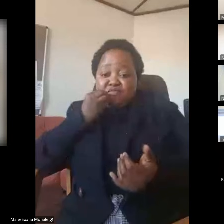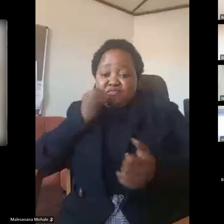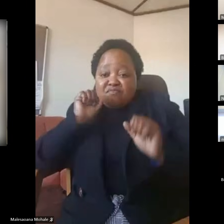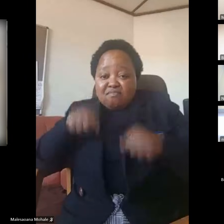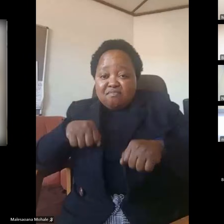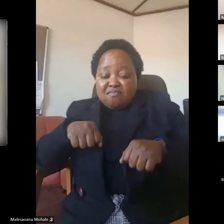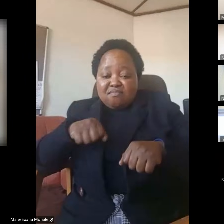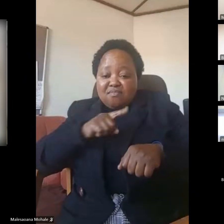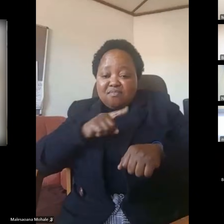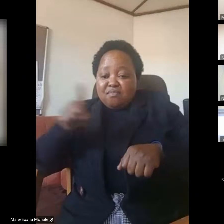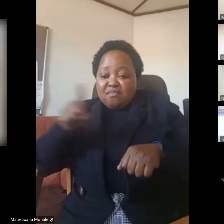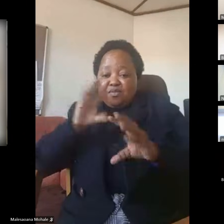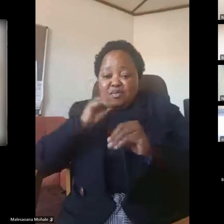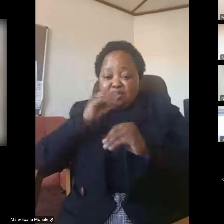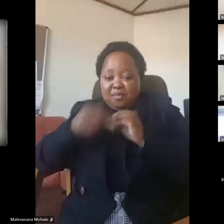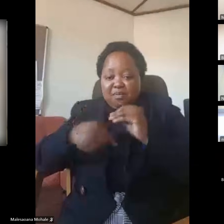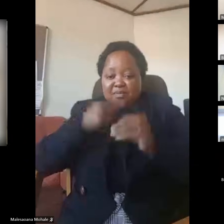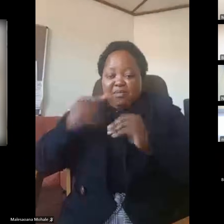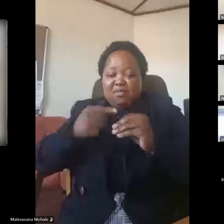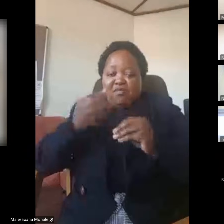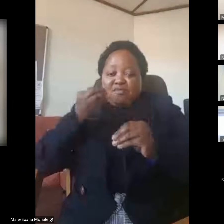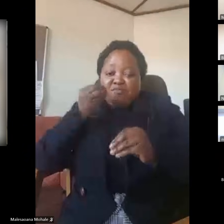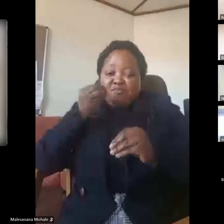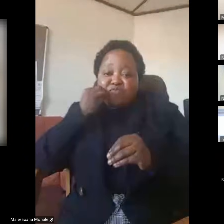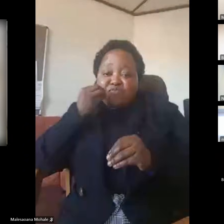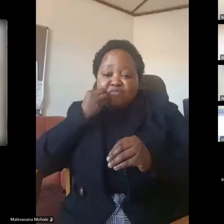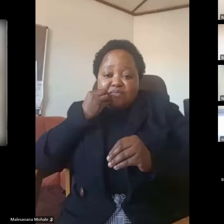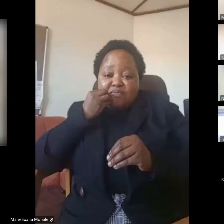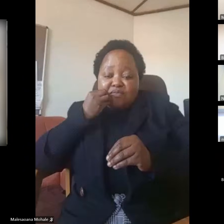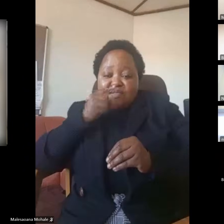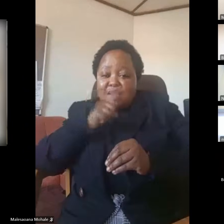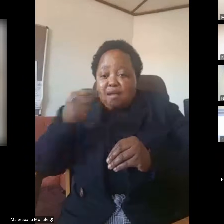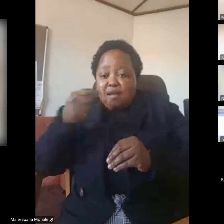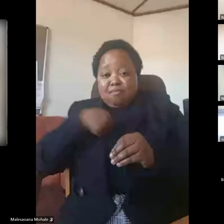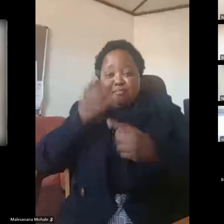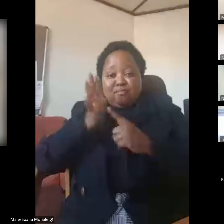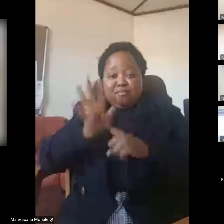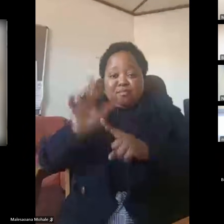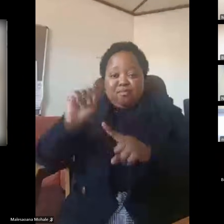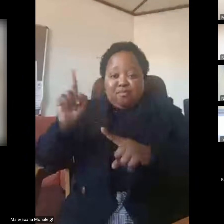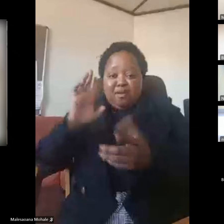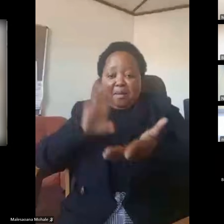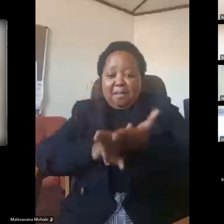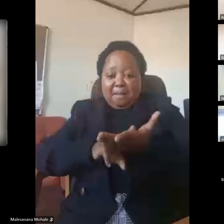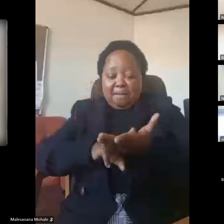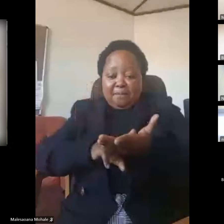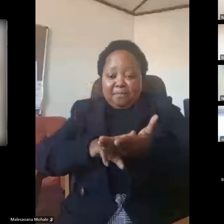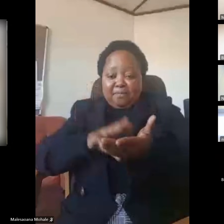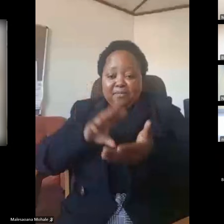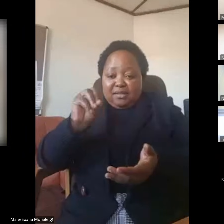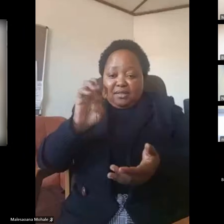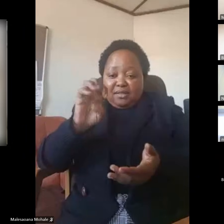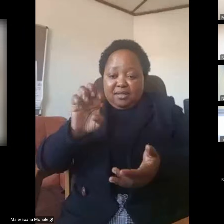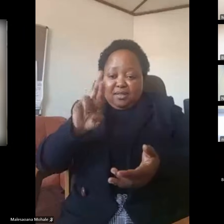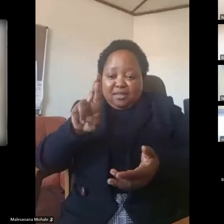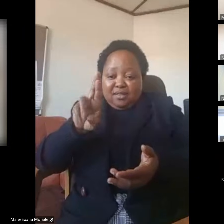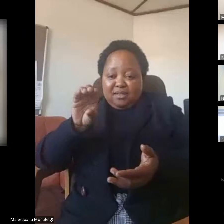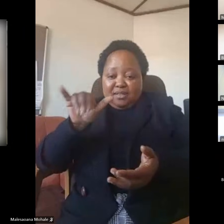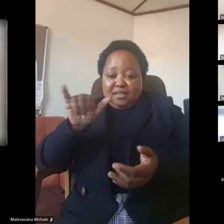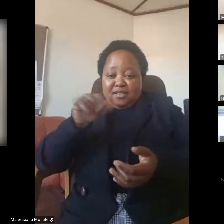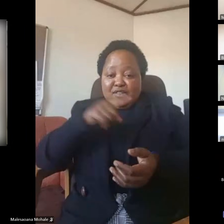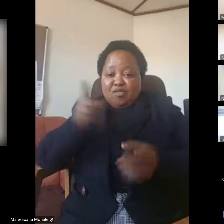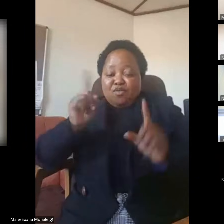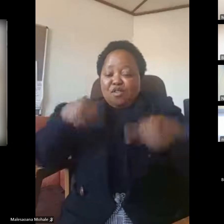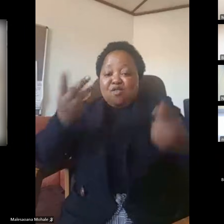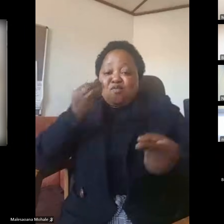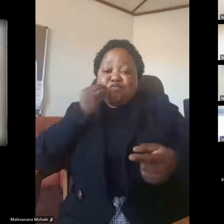Mema Munahing asked me about food, I pointed here to Matthew chapter 4, verse 4, that we cannot live on food